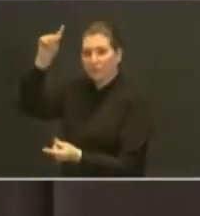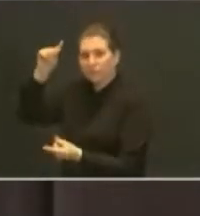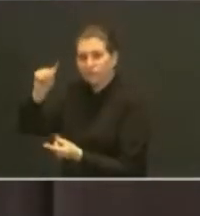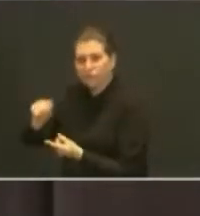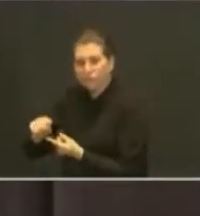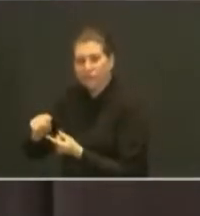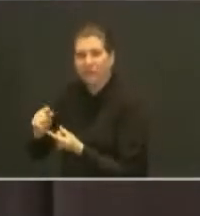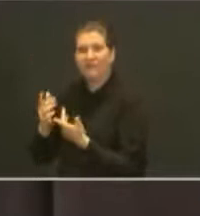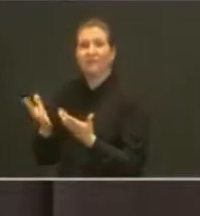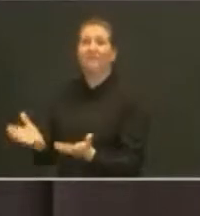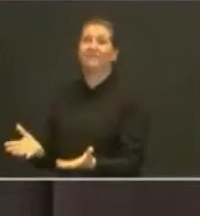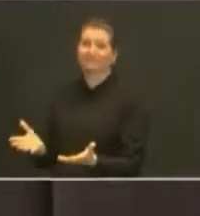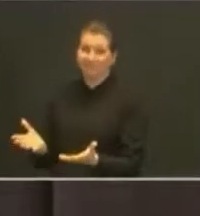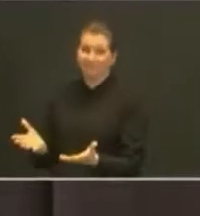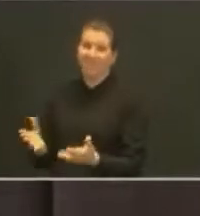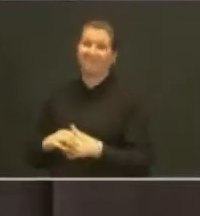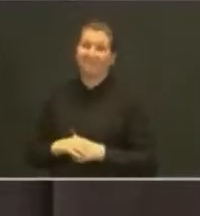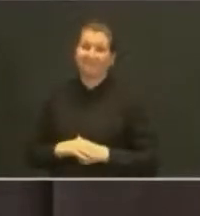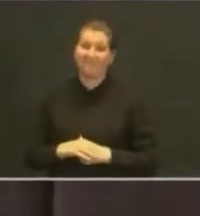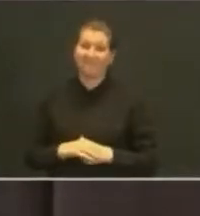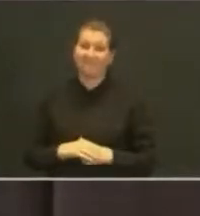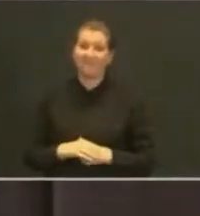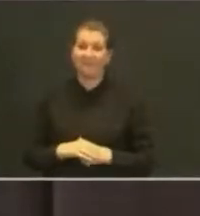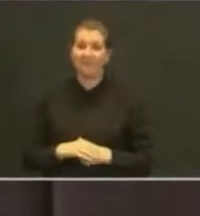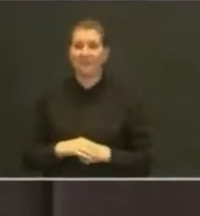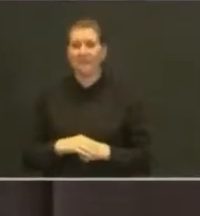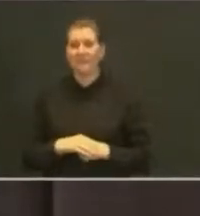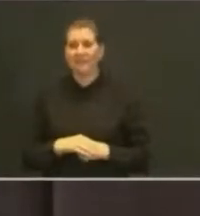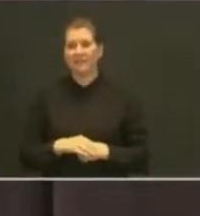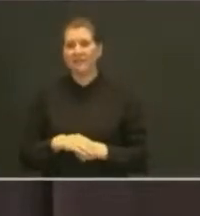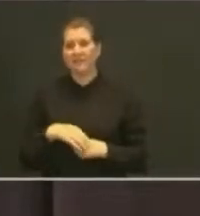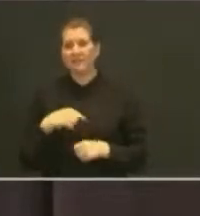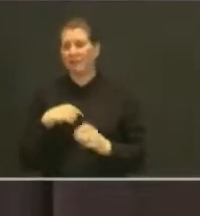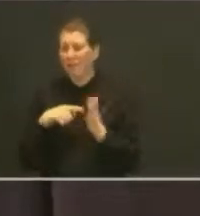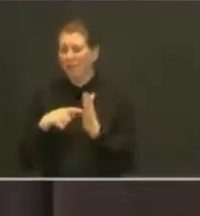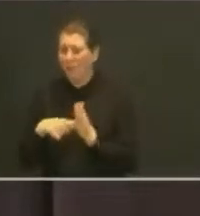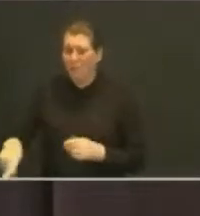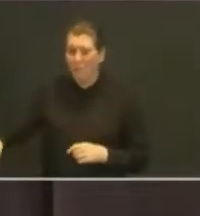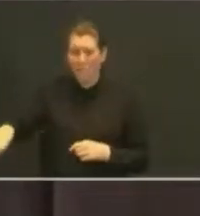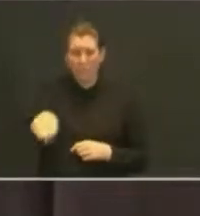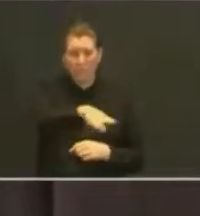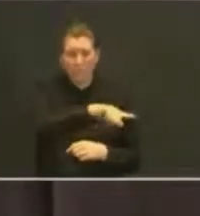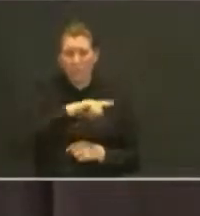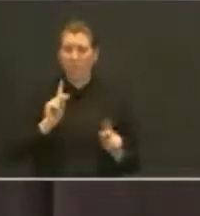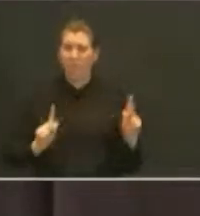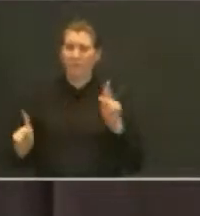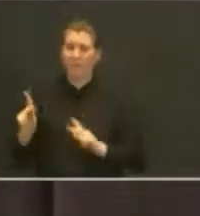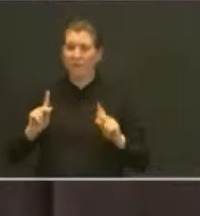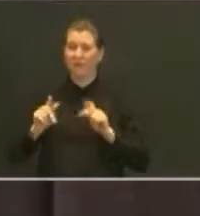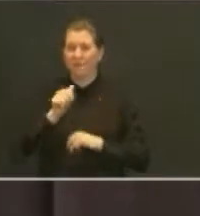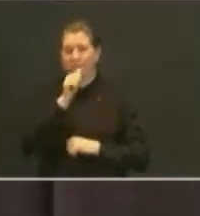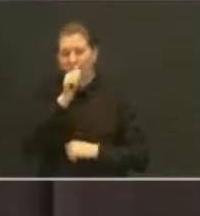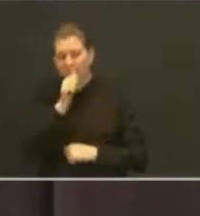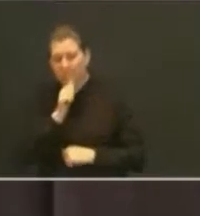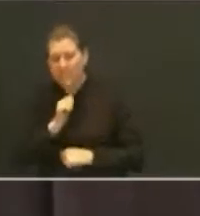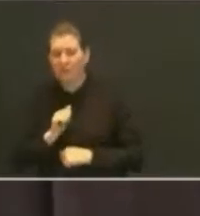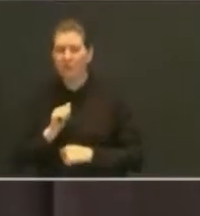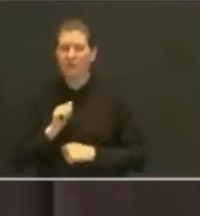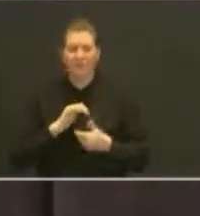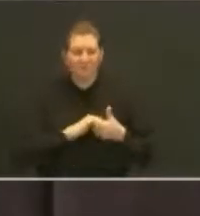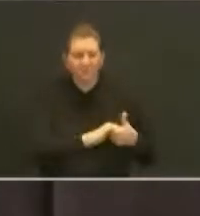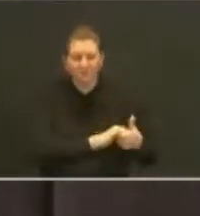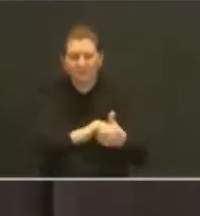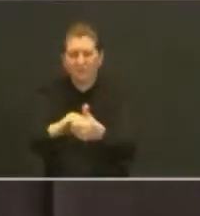directly attributable to the patience, the partnership, and the sacrifices made by people such